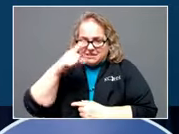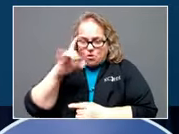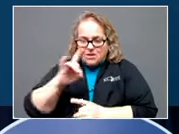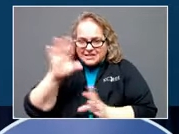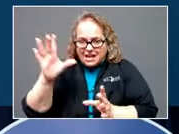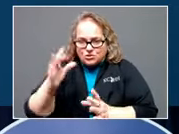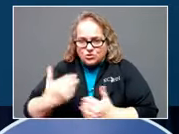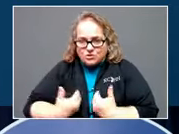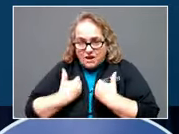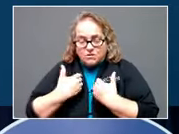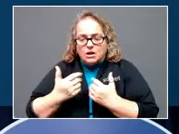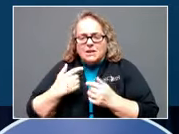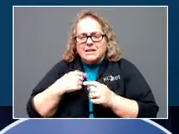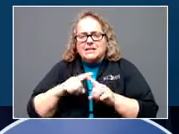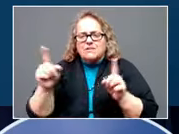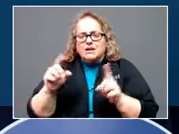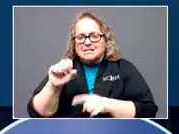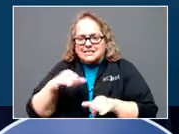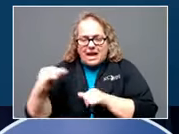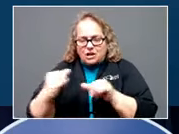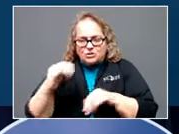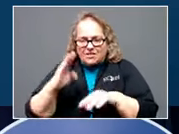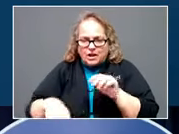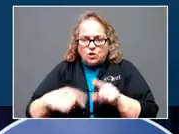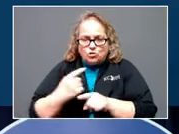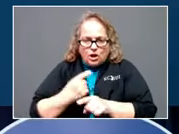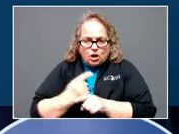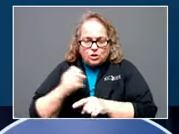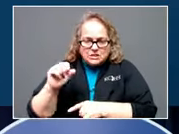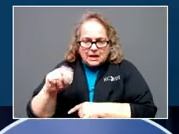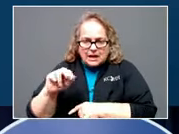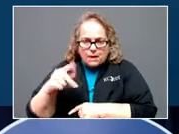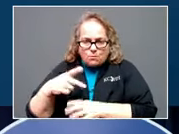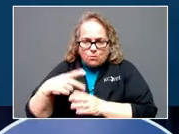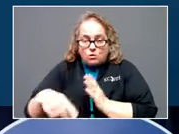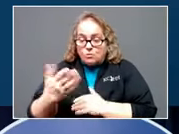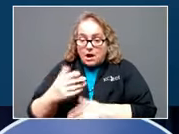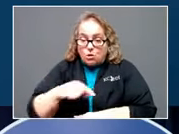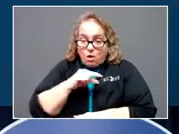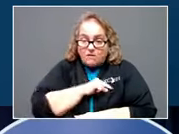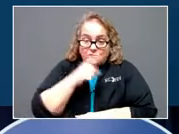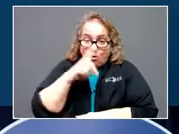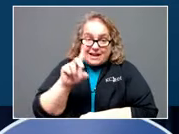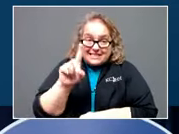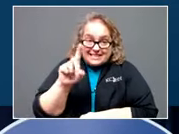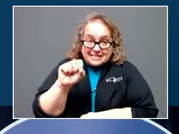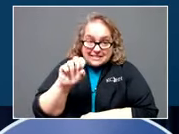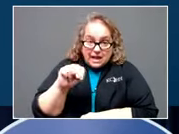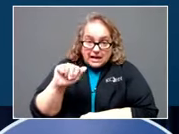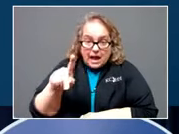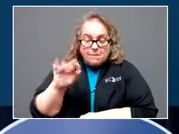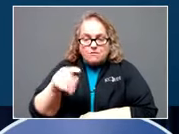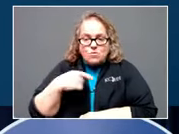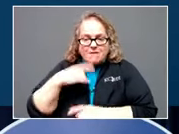or DSNAP than the regular SNAP program. You may qualify for DSNAP if you had one of the disaster-related